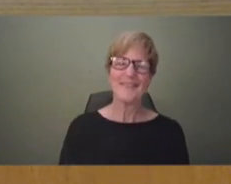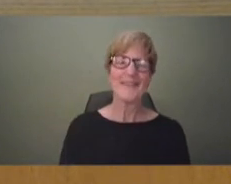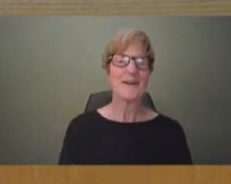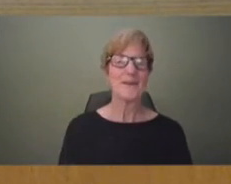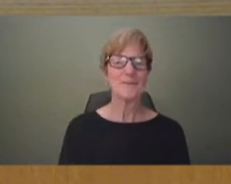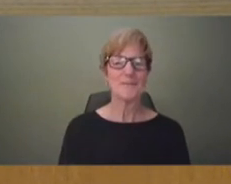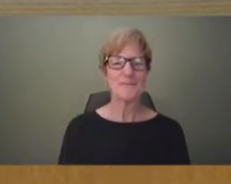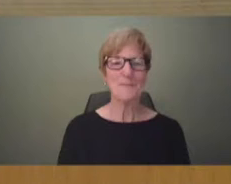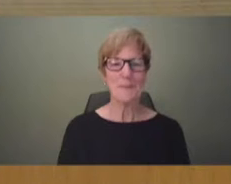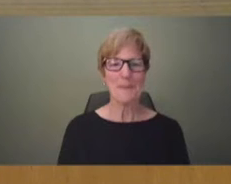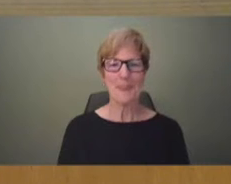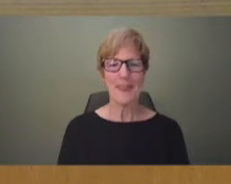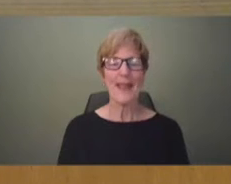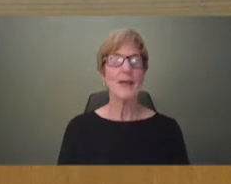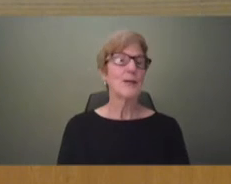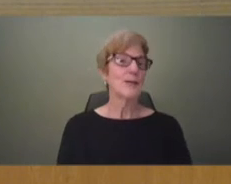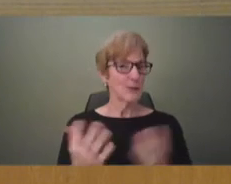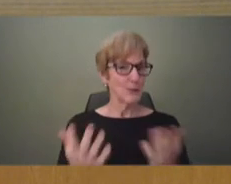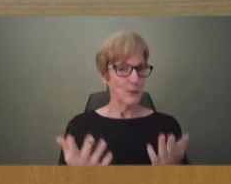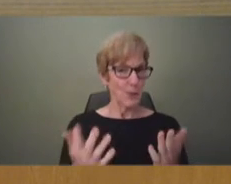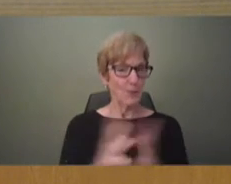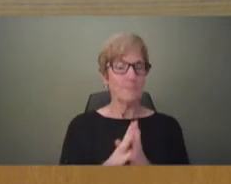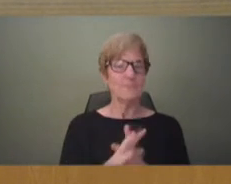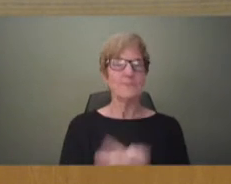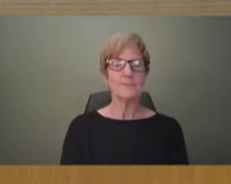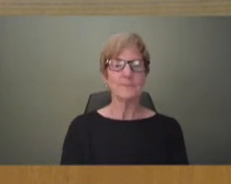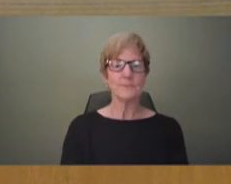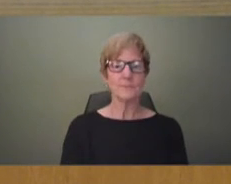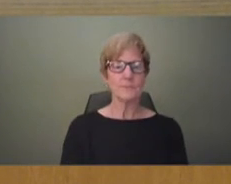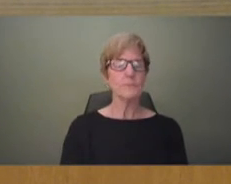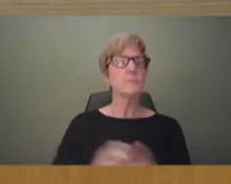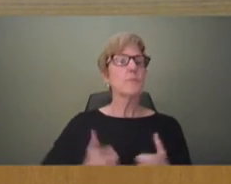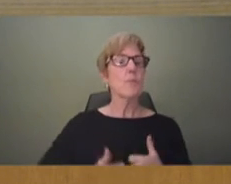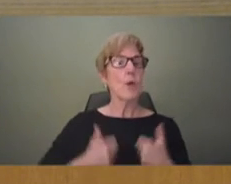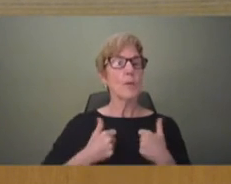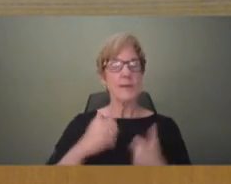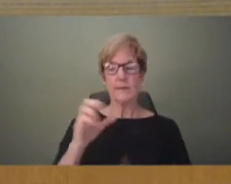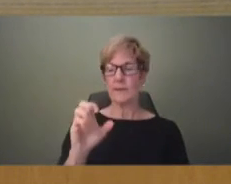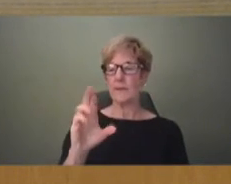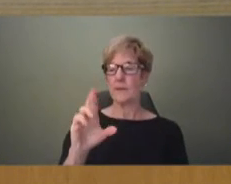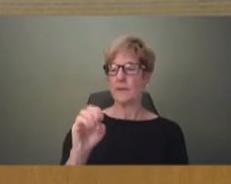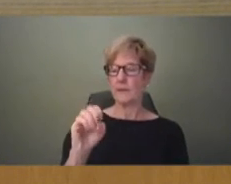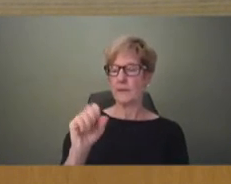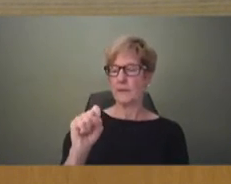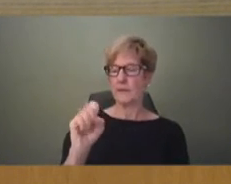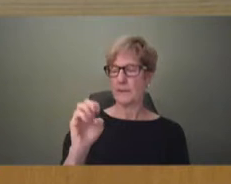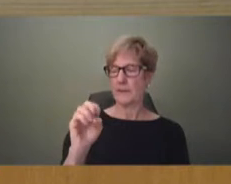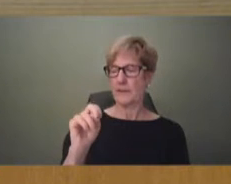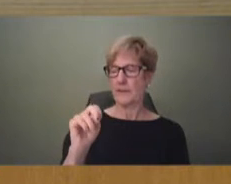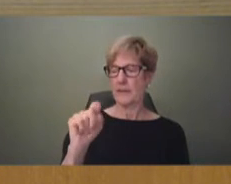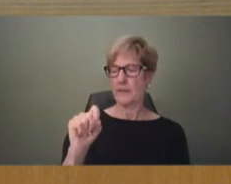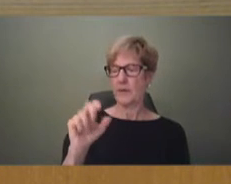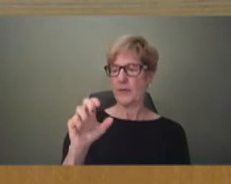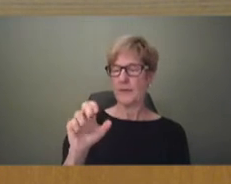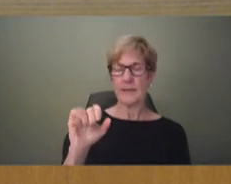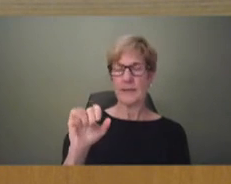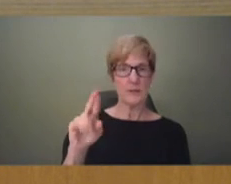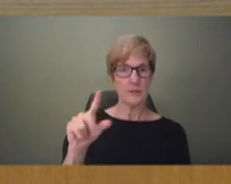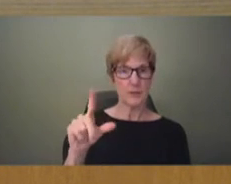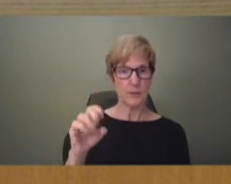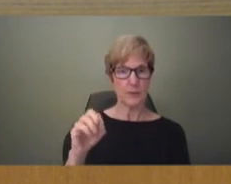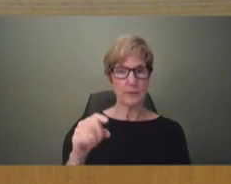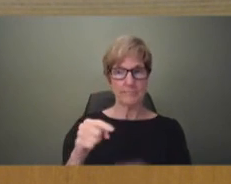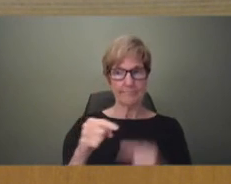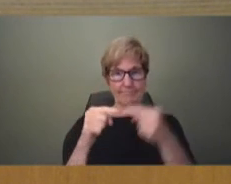years so we live on creson Circle at 419 Creston Circle and we're adjacent to the